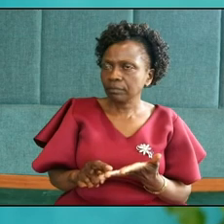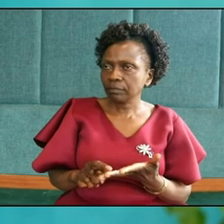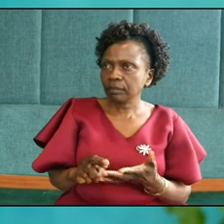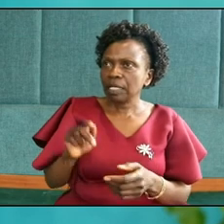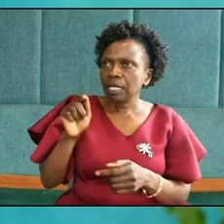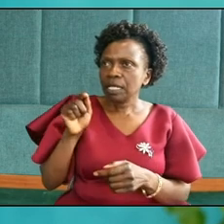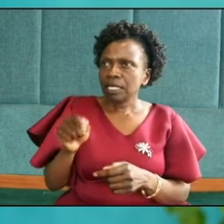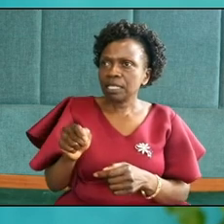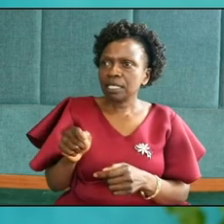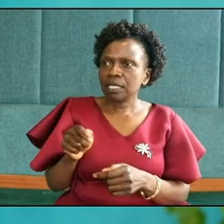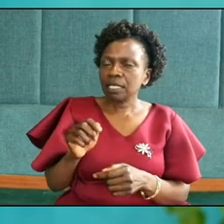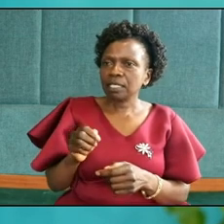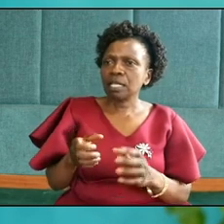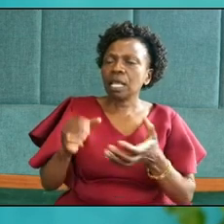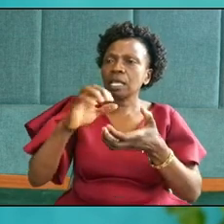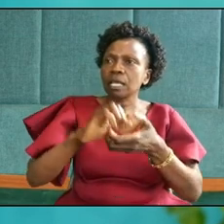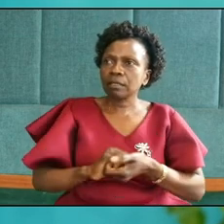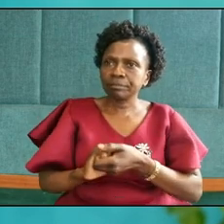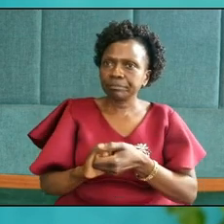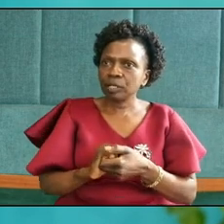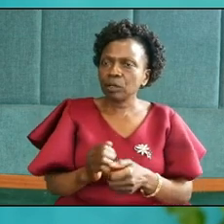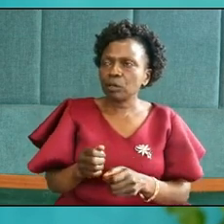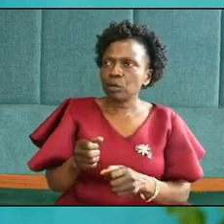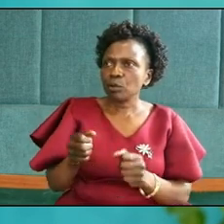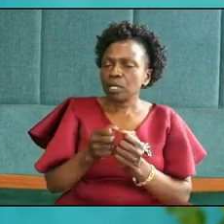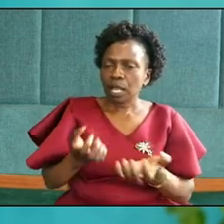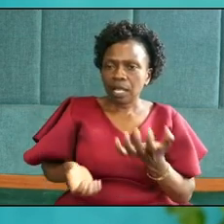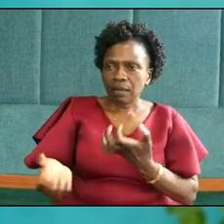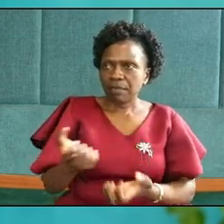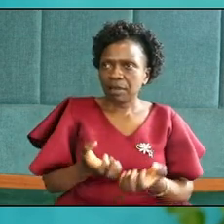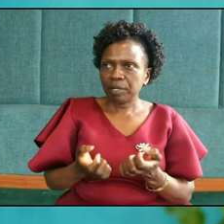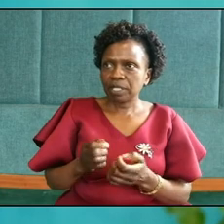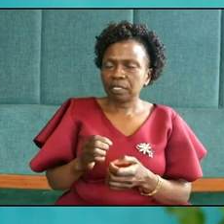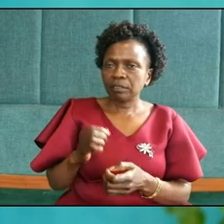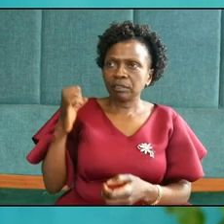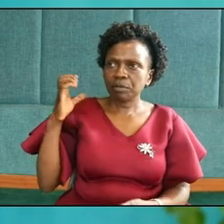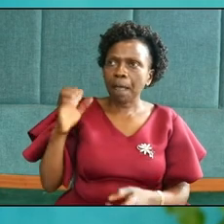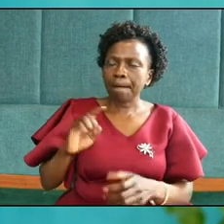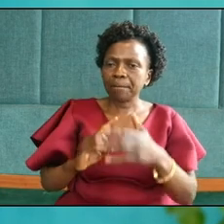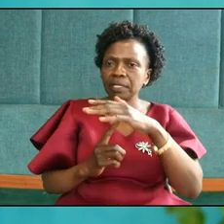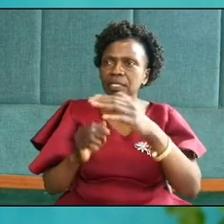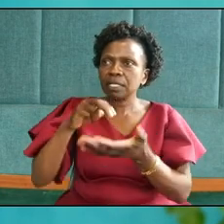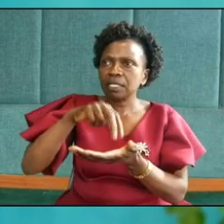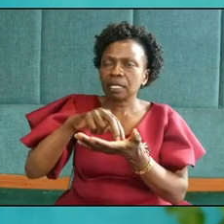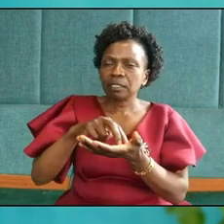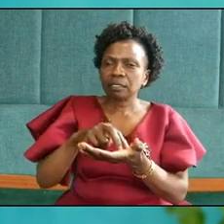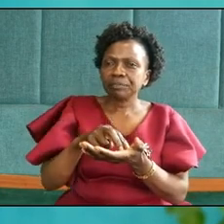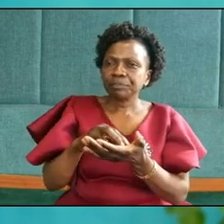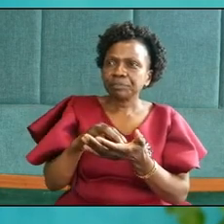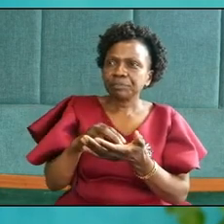the church's engagement with the secular environment. Chaplaincy ministry stands at the